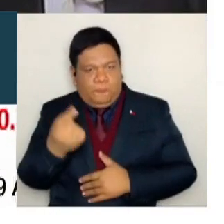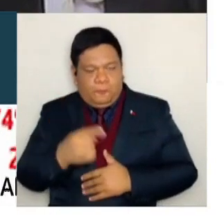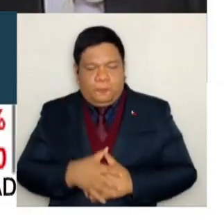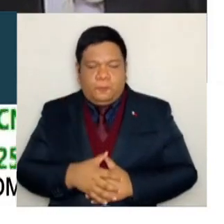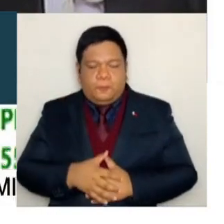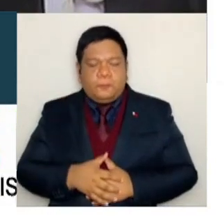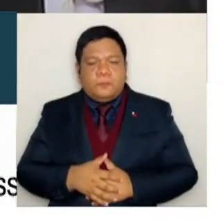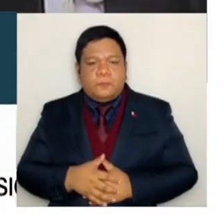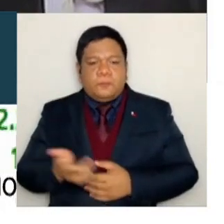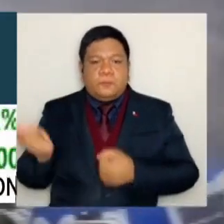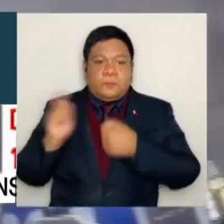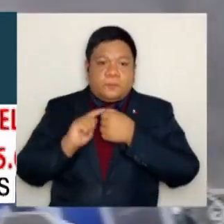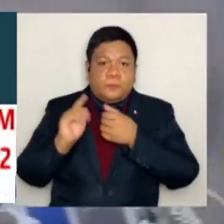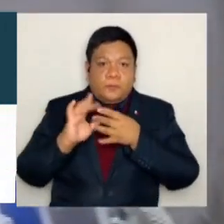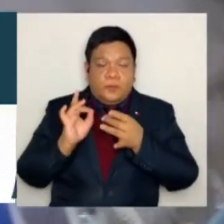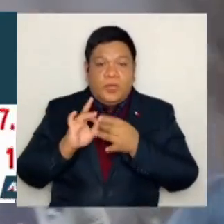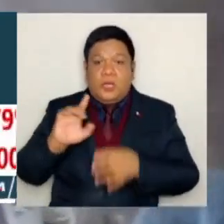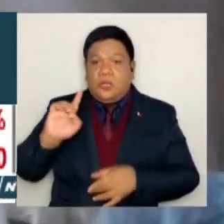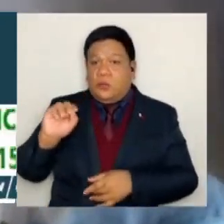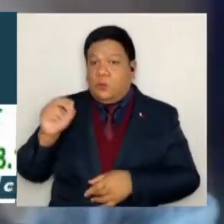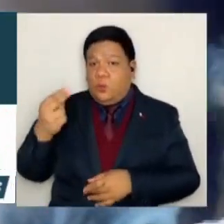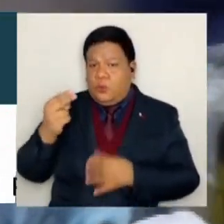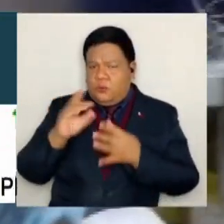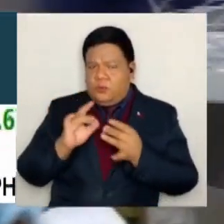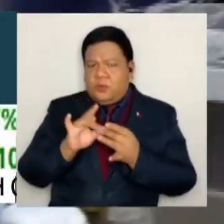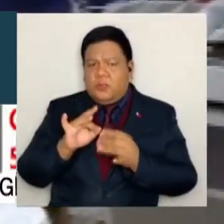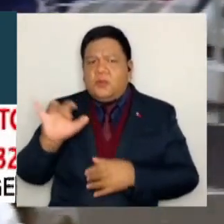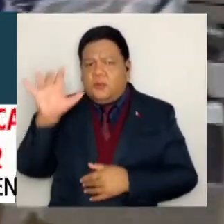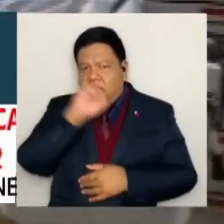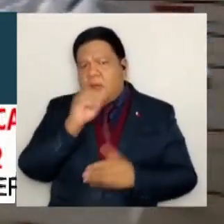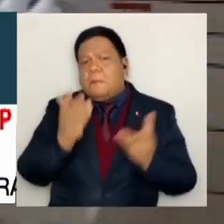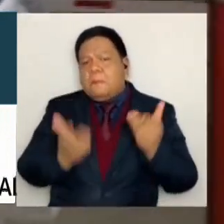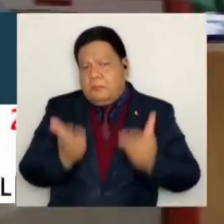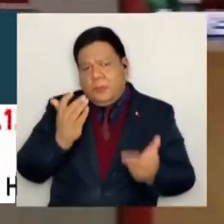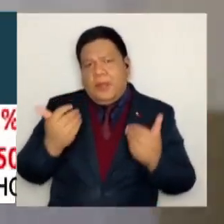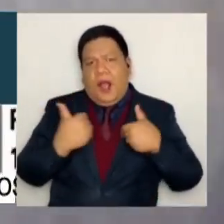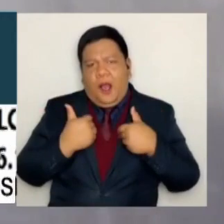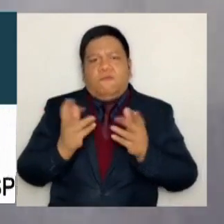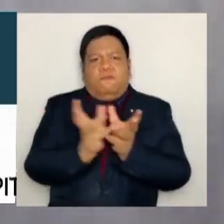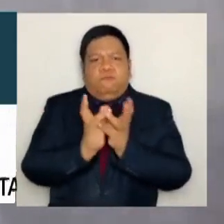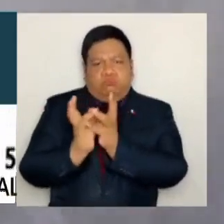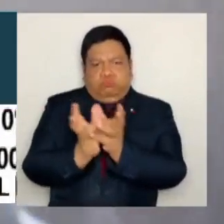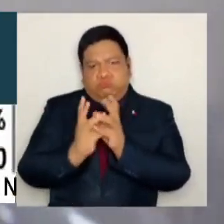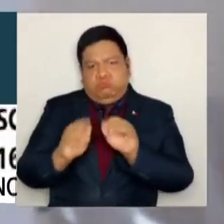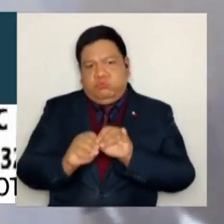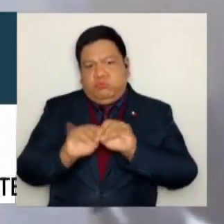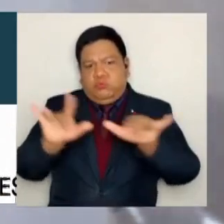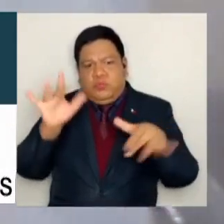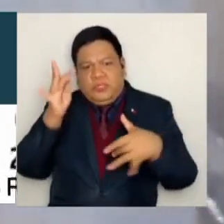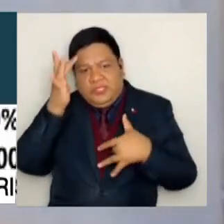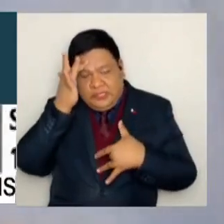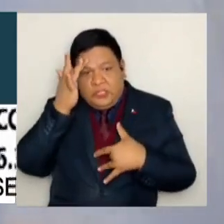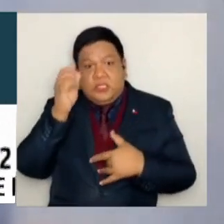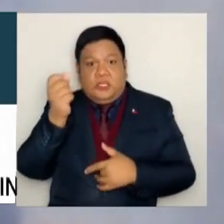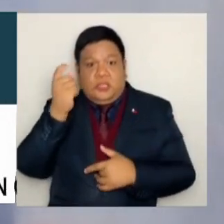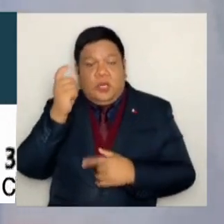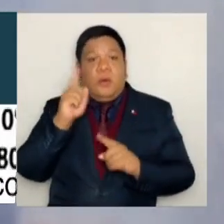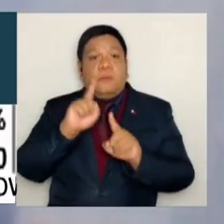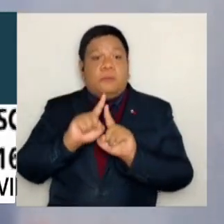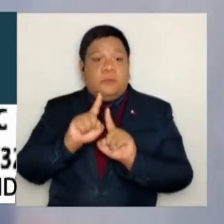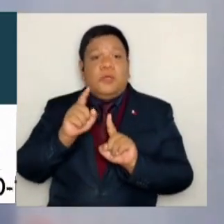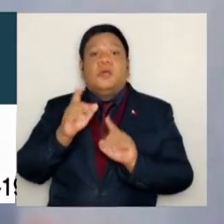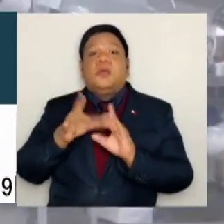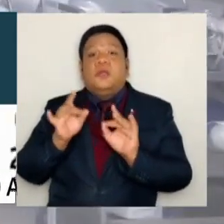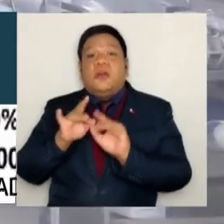The Philippine Health Department says it already assumes there is community transmission of the Delta variant in the country, but Health Undersecretary